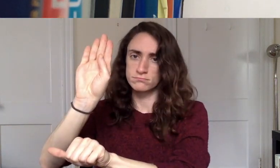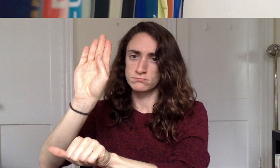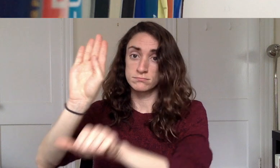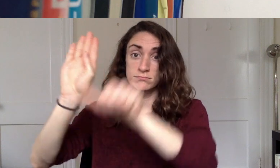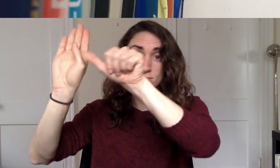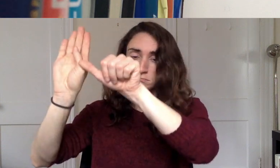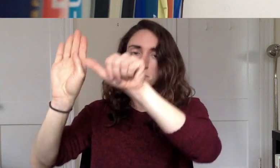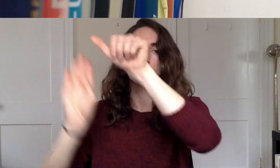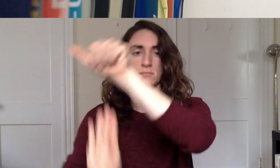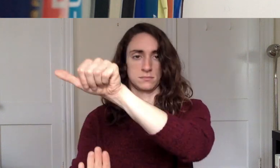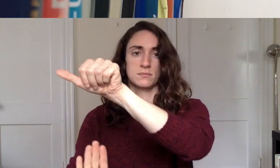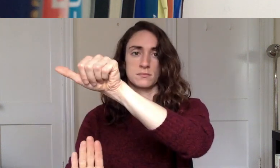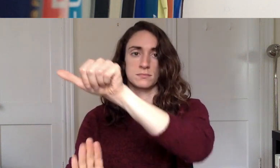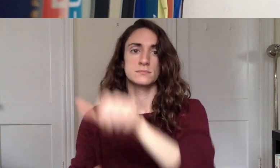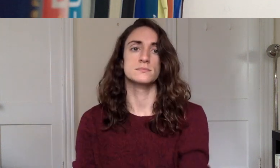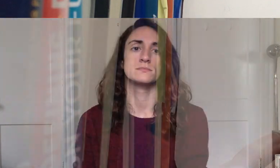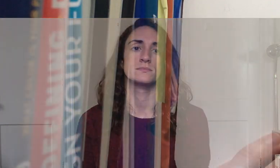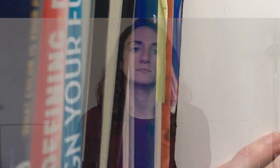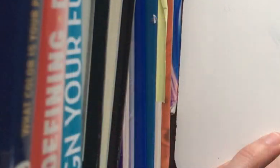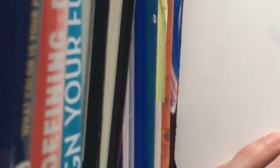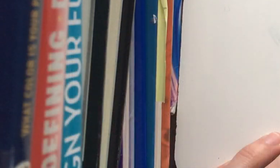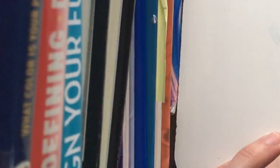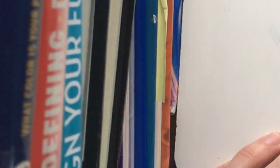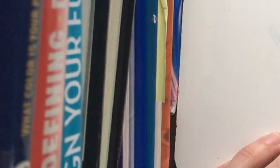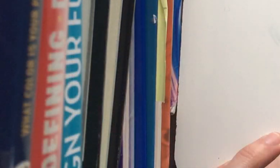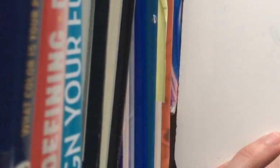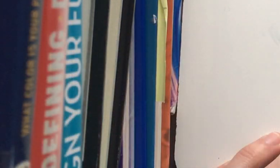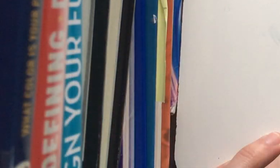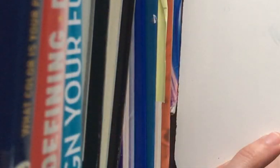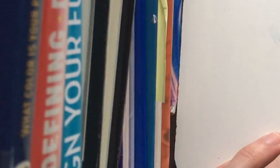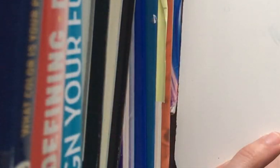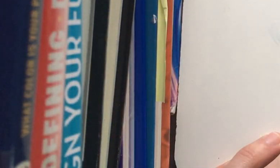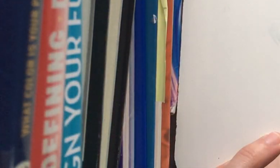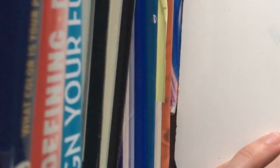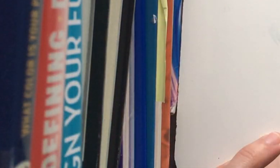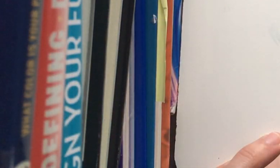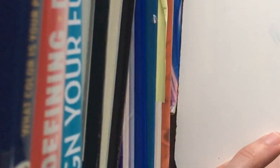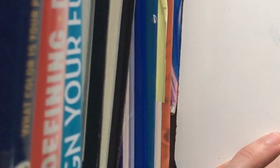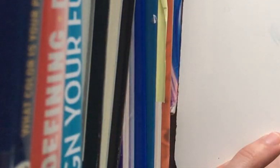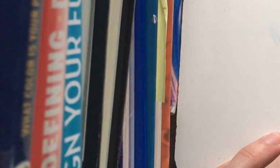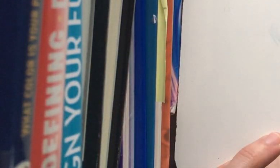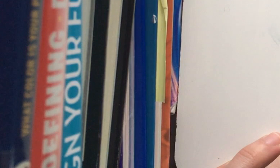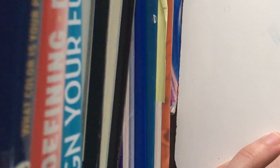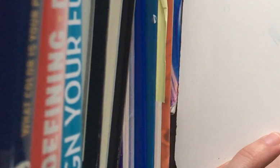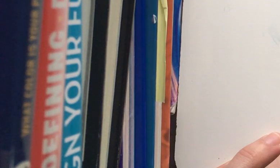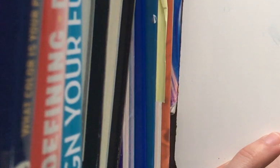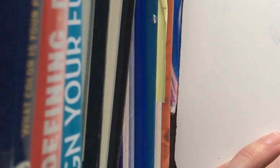for b is in the denominator. So the a term is going to stay in the numerator, and the b term is going to stay in the denominator.